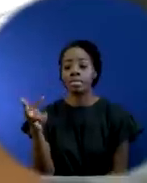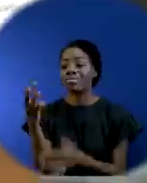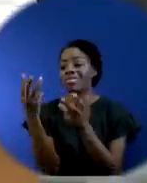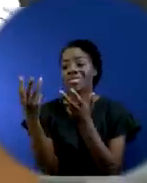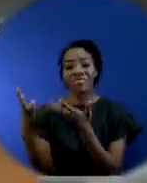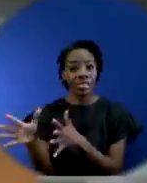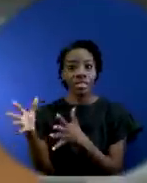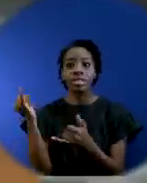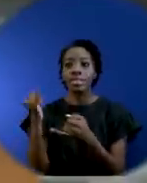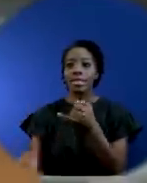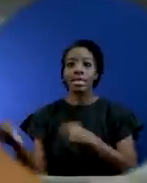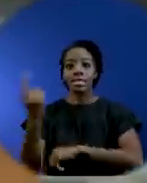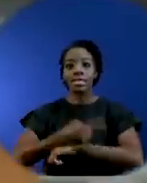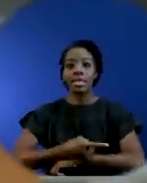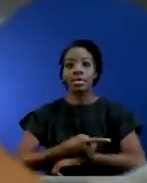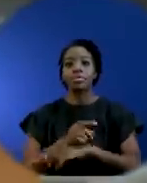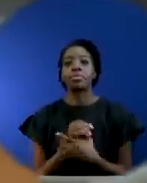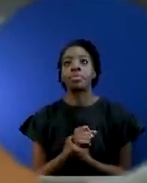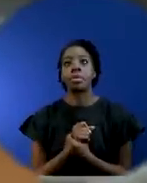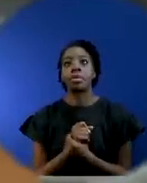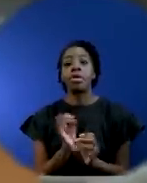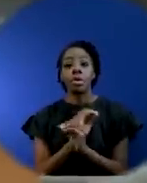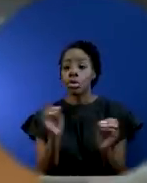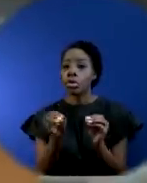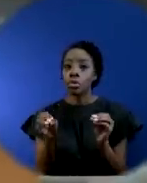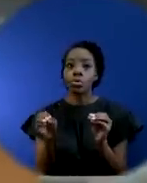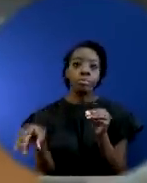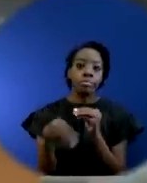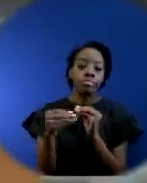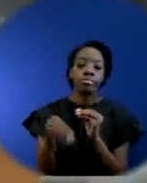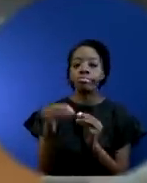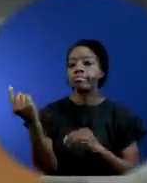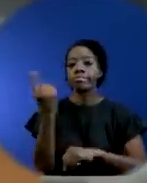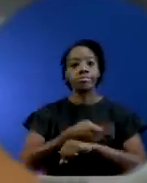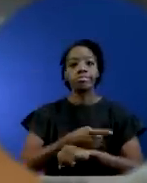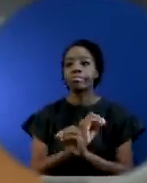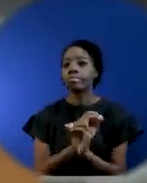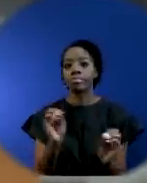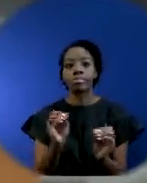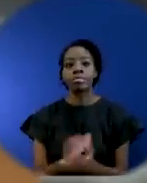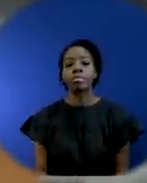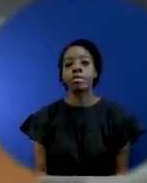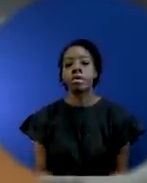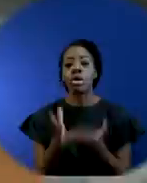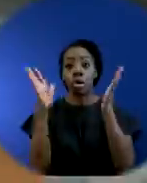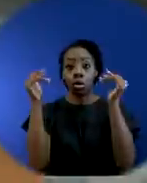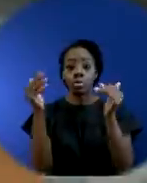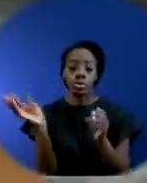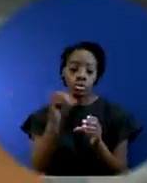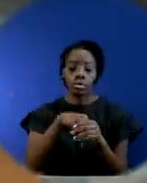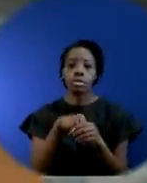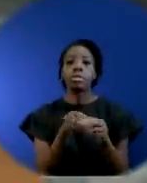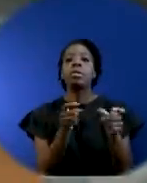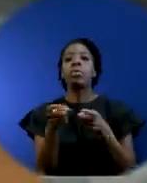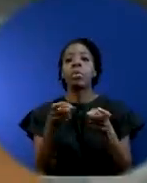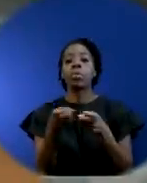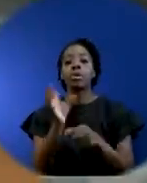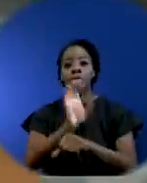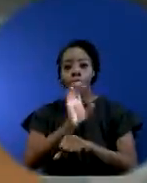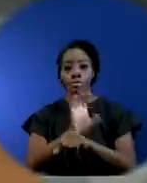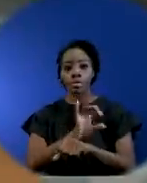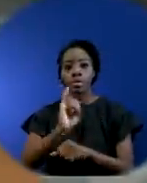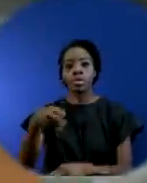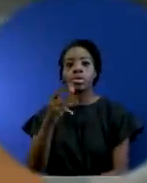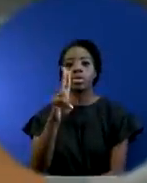submitted. There will be no extension to that, and we hope that you will participate in the governance of your church. That's July